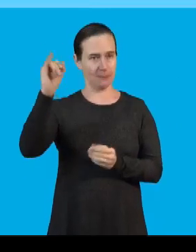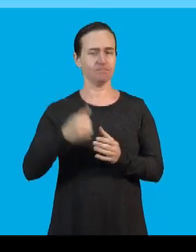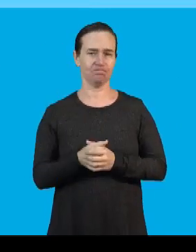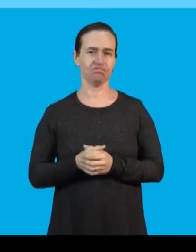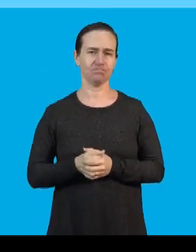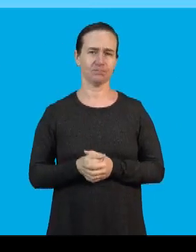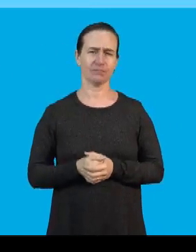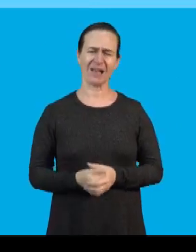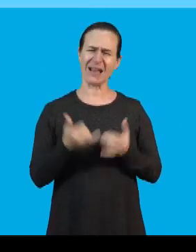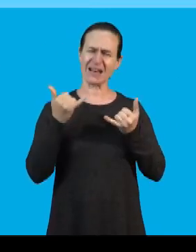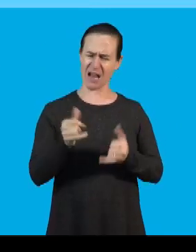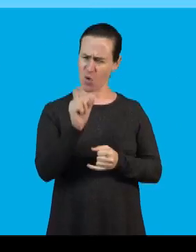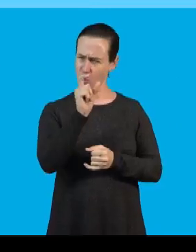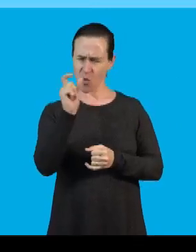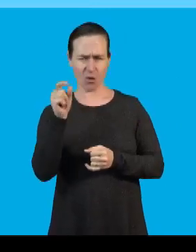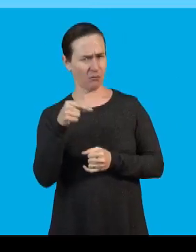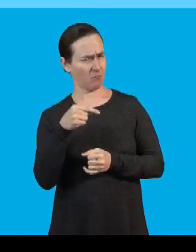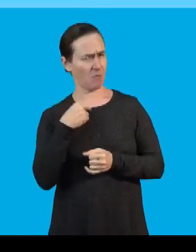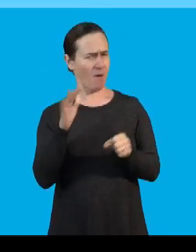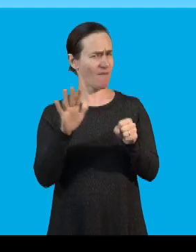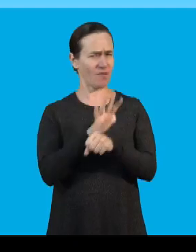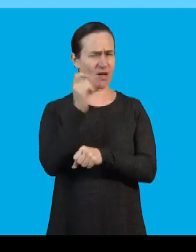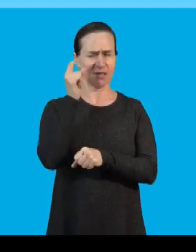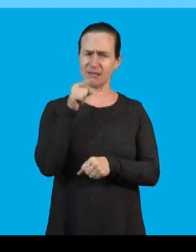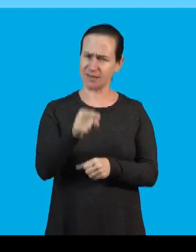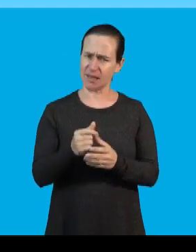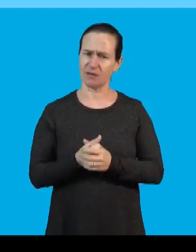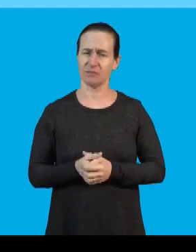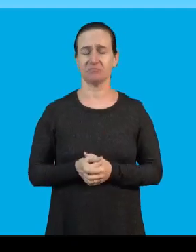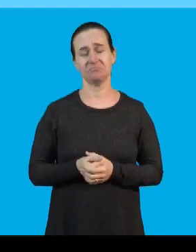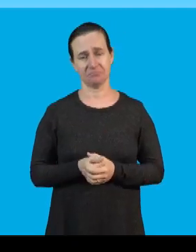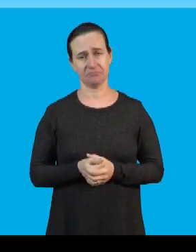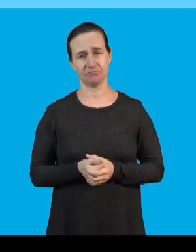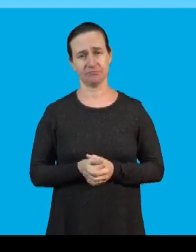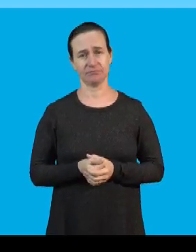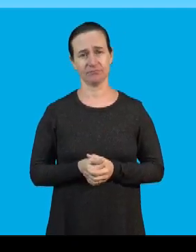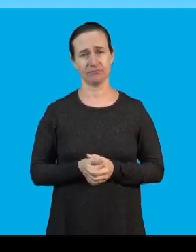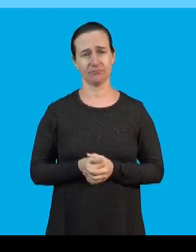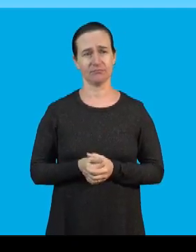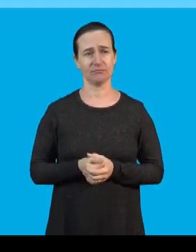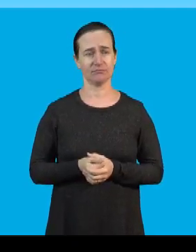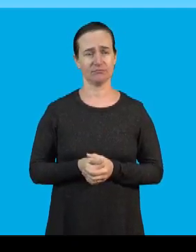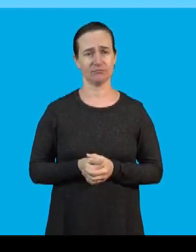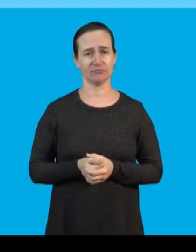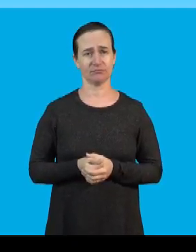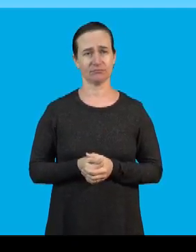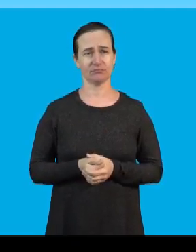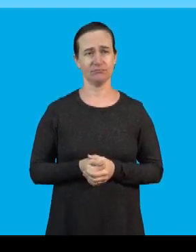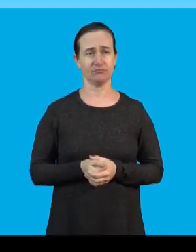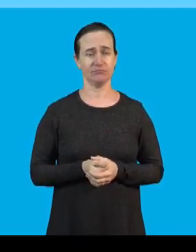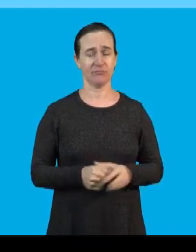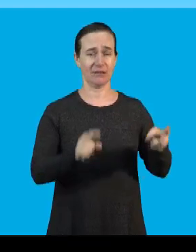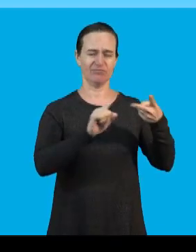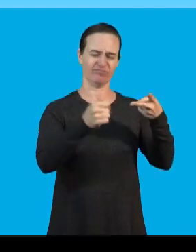on. Quickly look at our unfamiliar words, which means words that you haven't understood in the text, right? So we